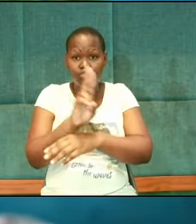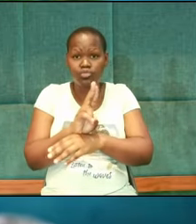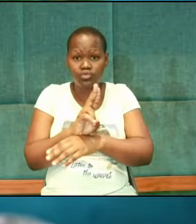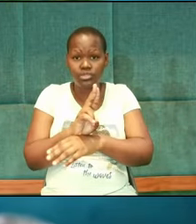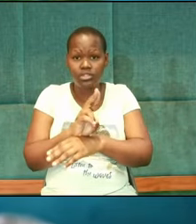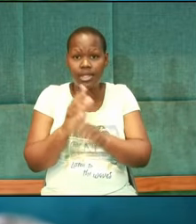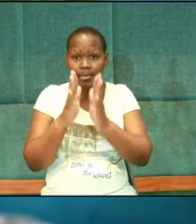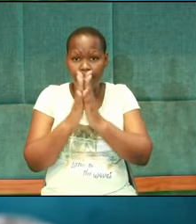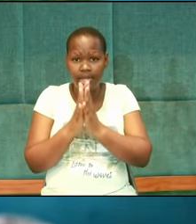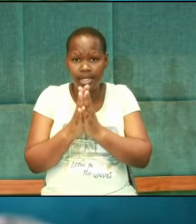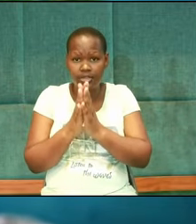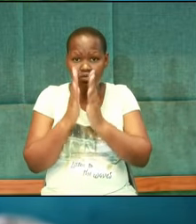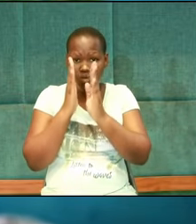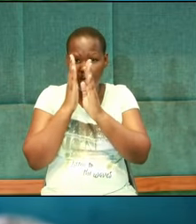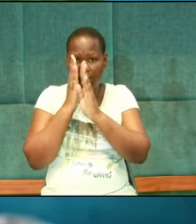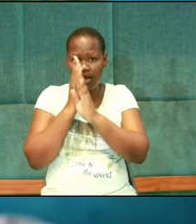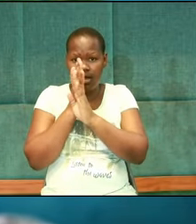ignorance.